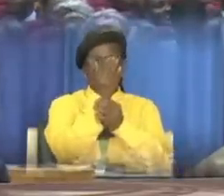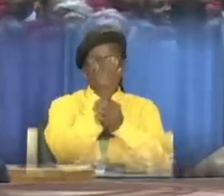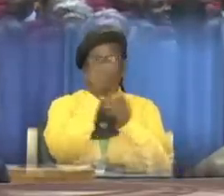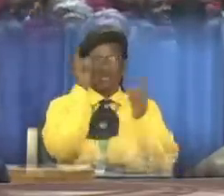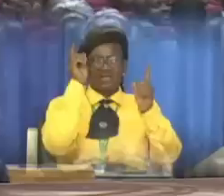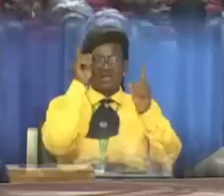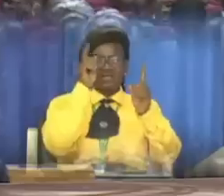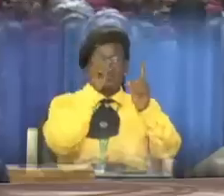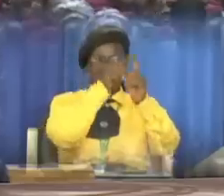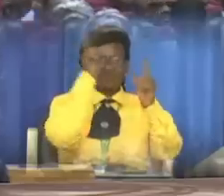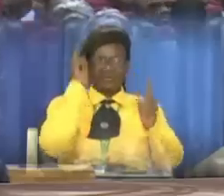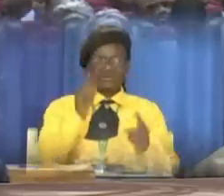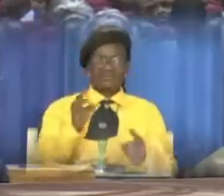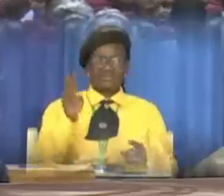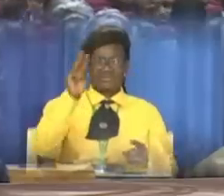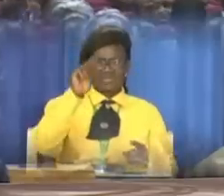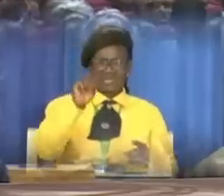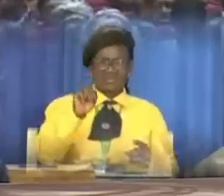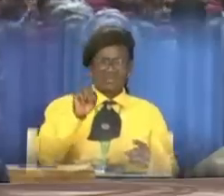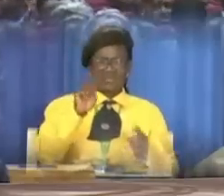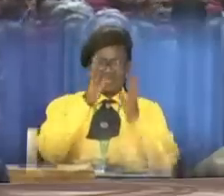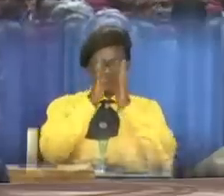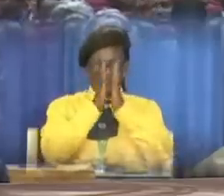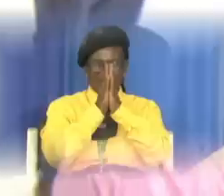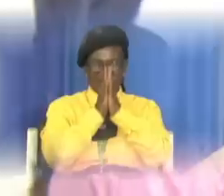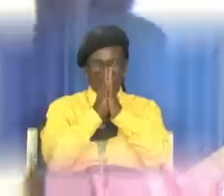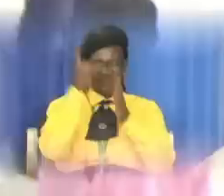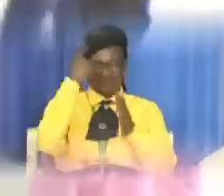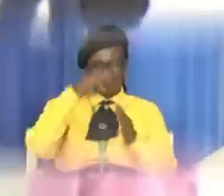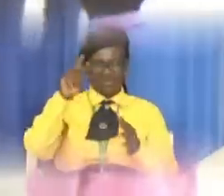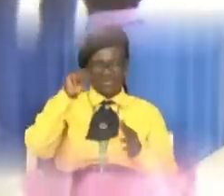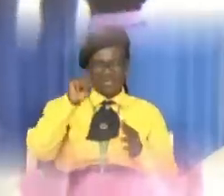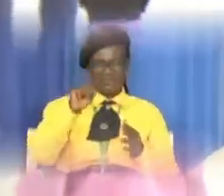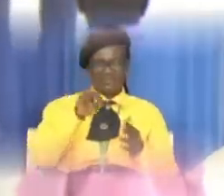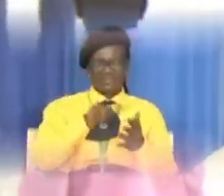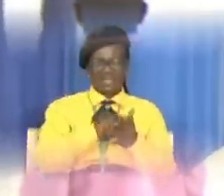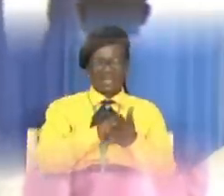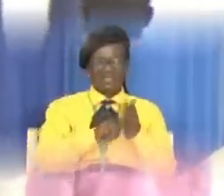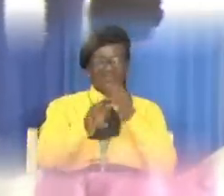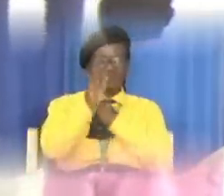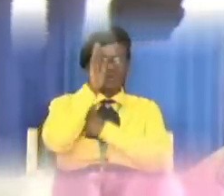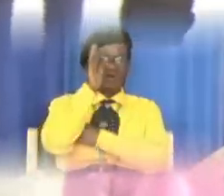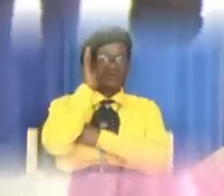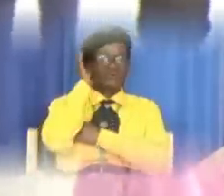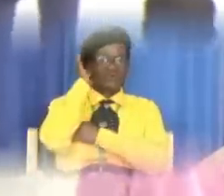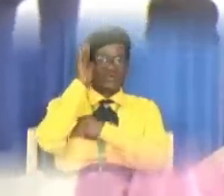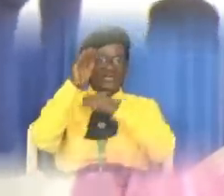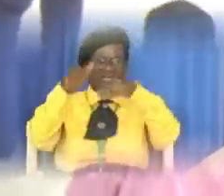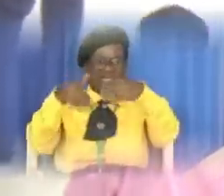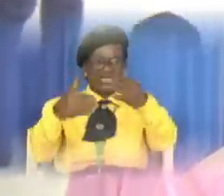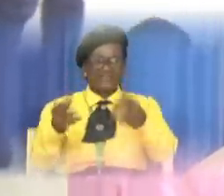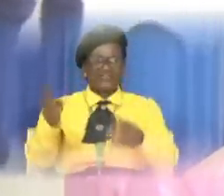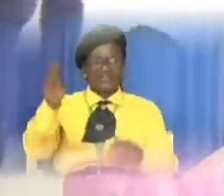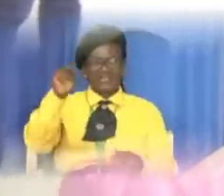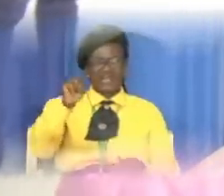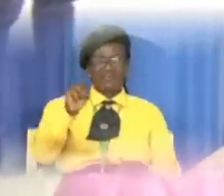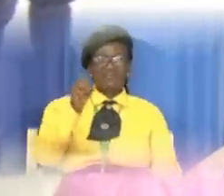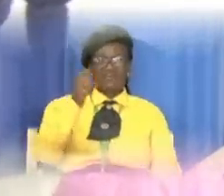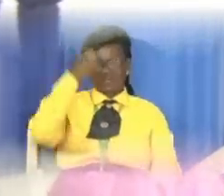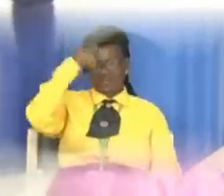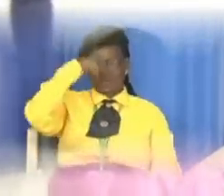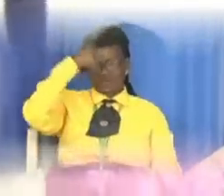that God will give them wisdom, give them understanding, give them very special